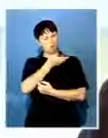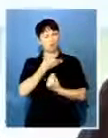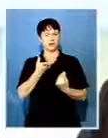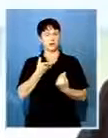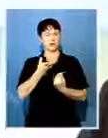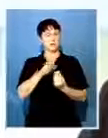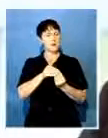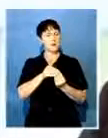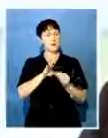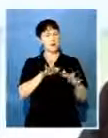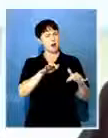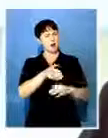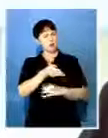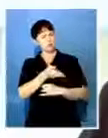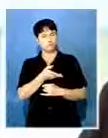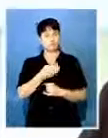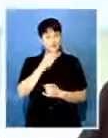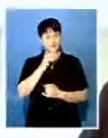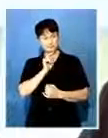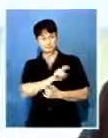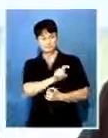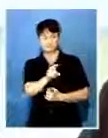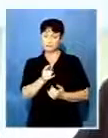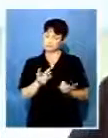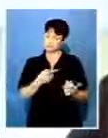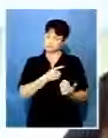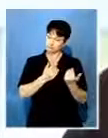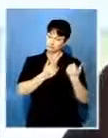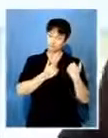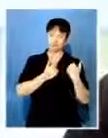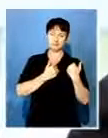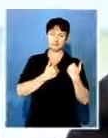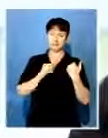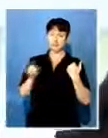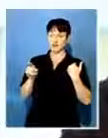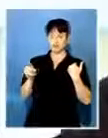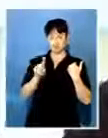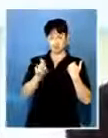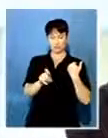parliament. So they should be the people who answer your question.